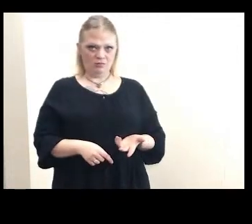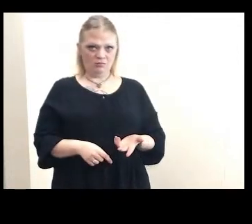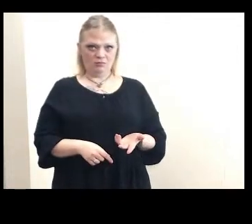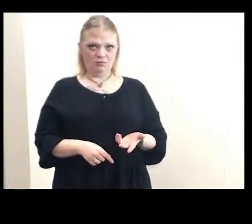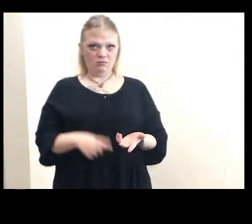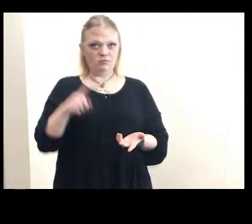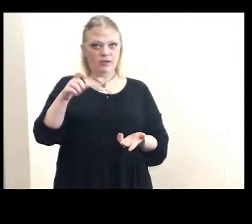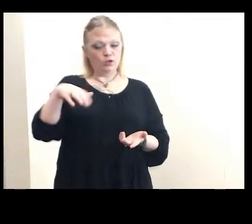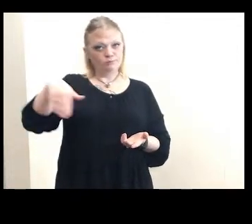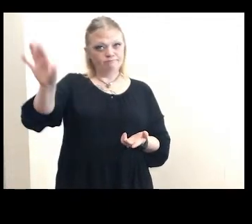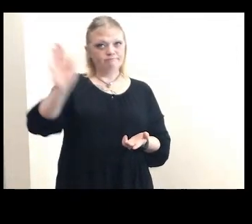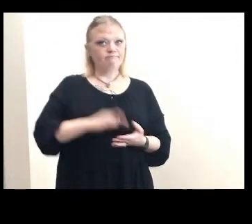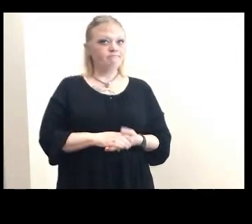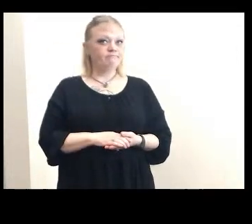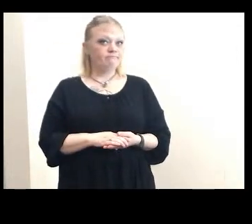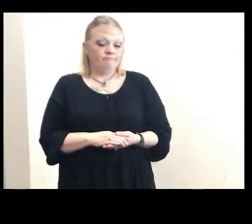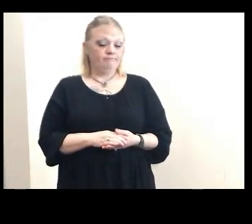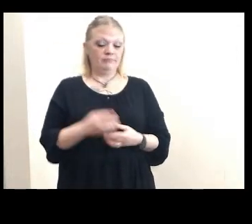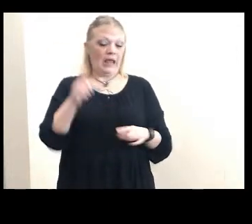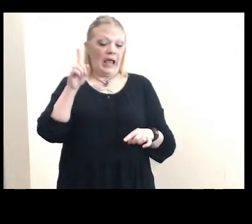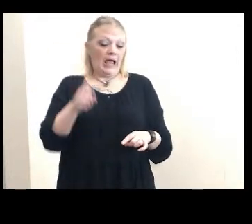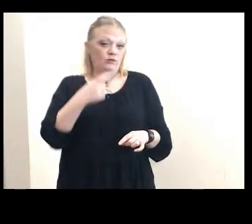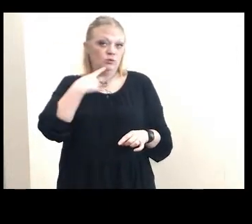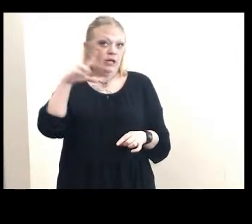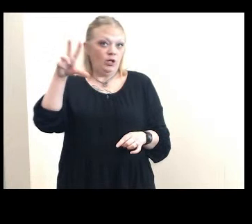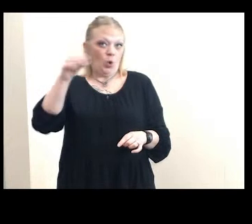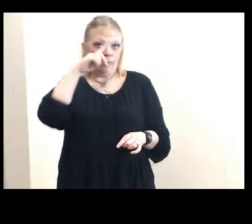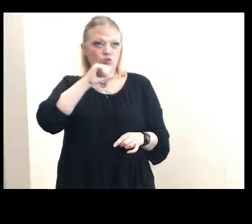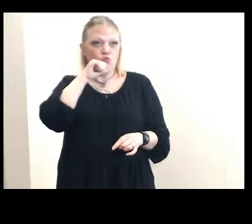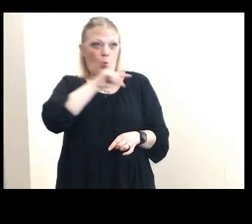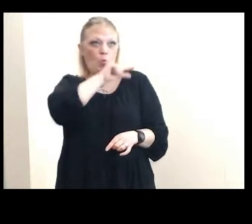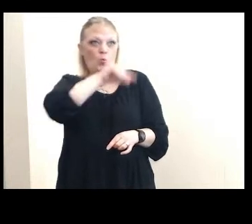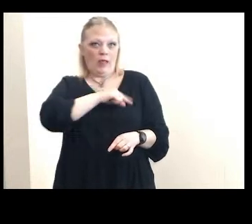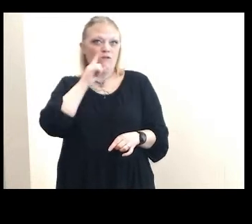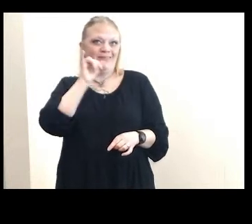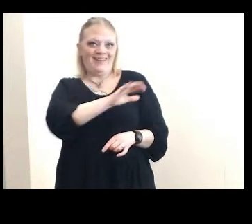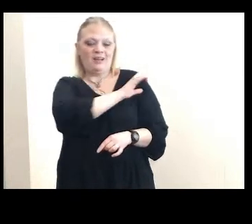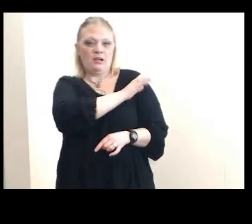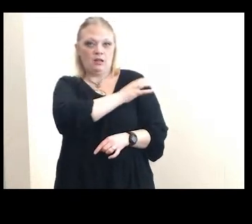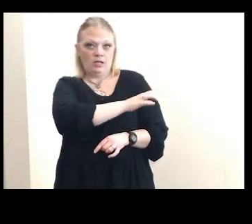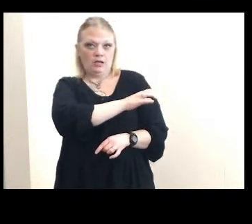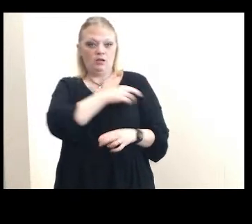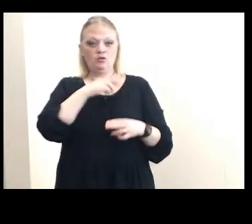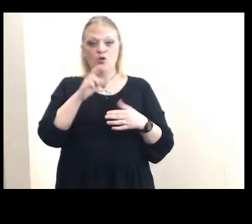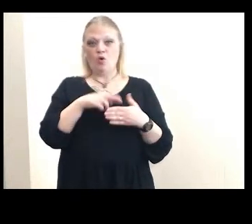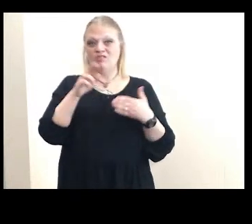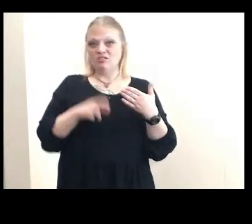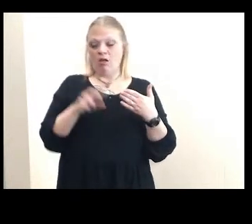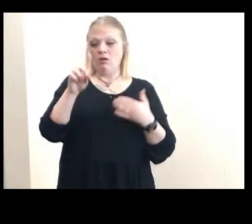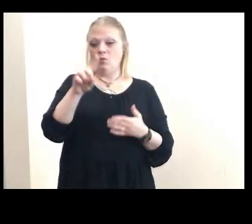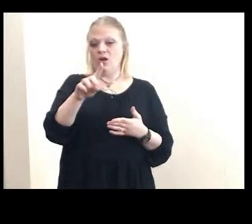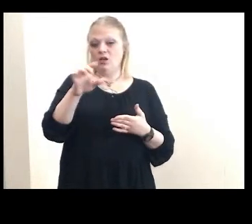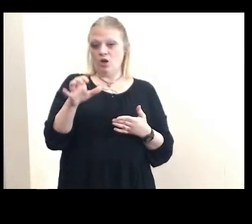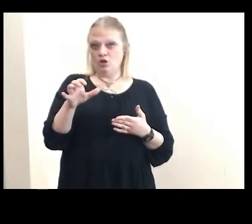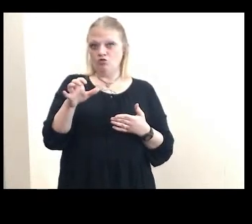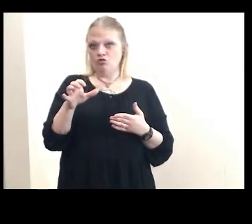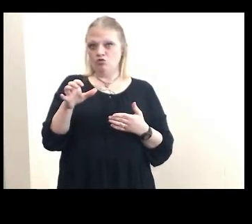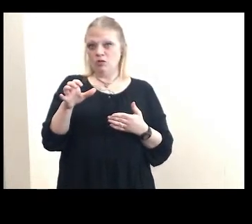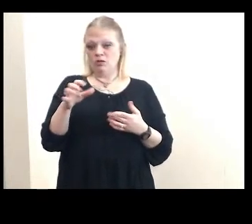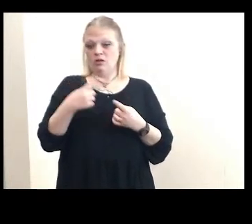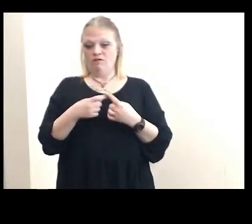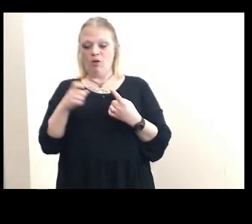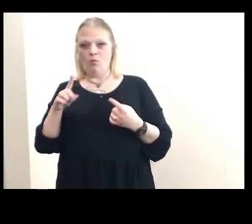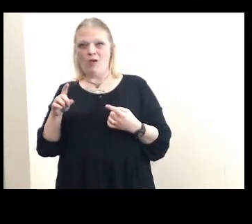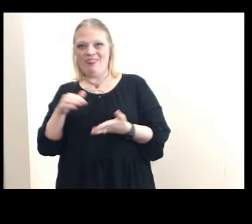did have to turn away individuals because they didn't qualify for that particular clinic. As a result of approximately 100 out of 1,000